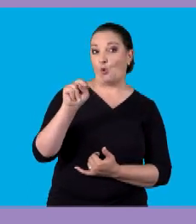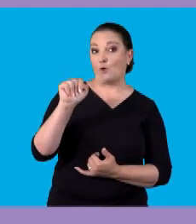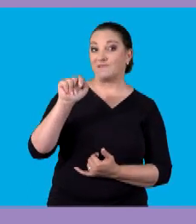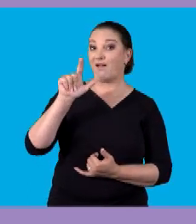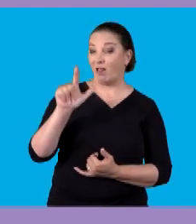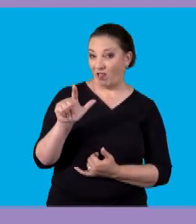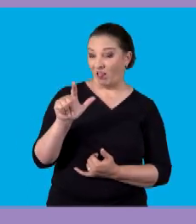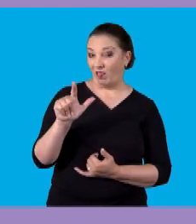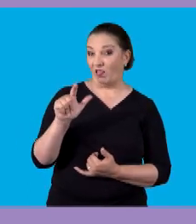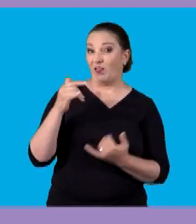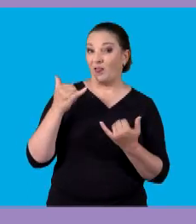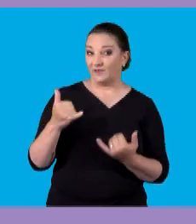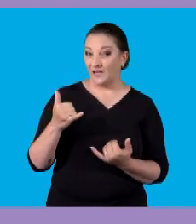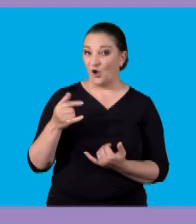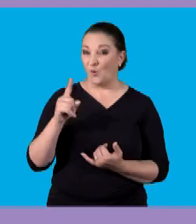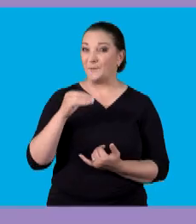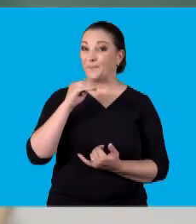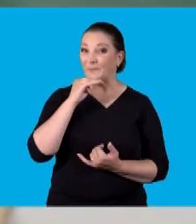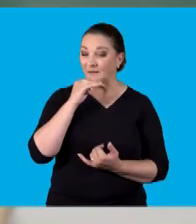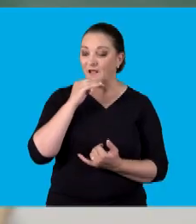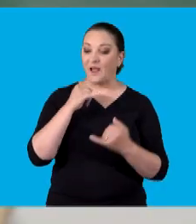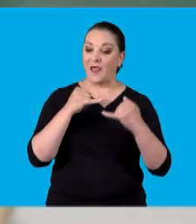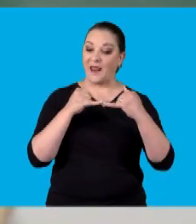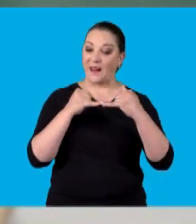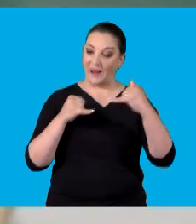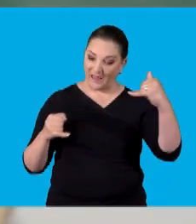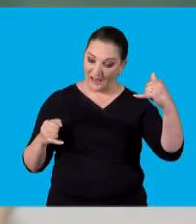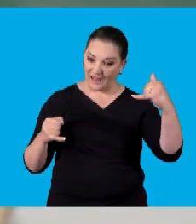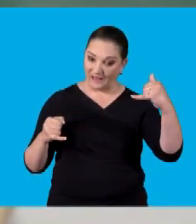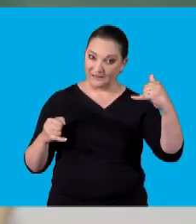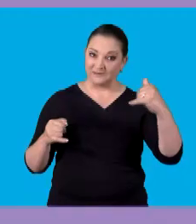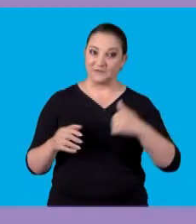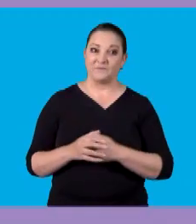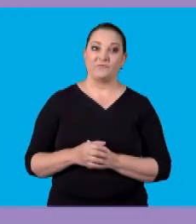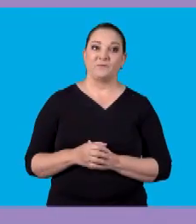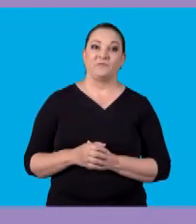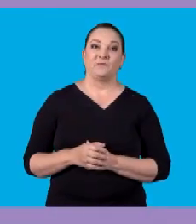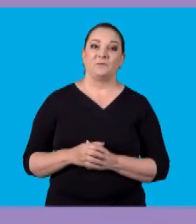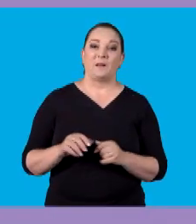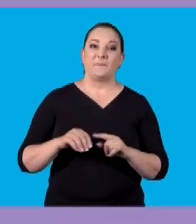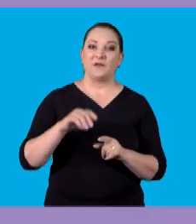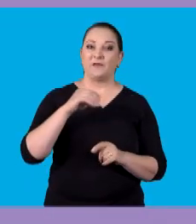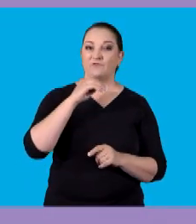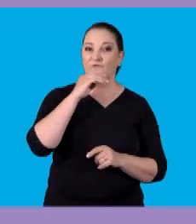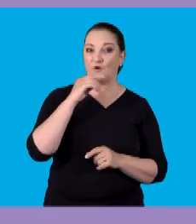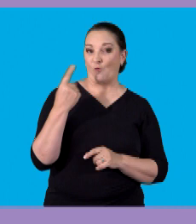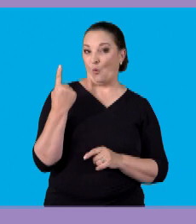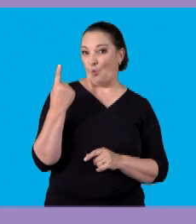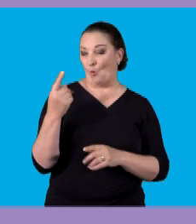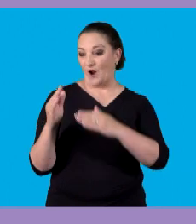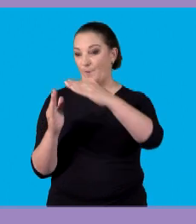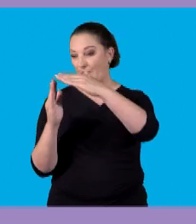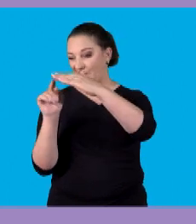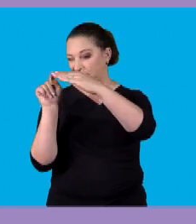is. Now, a diagonal is a line that goes from one vertex to another vertex, so